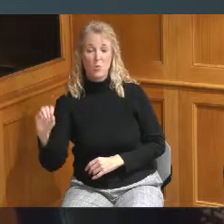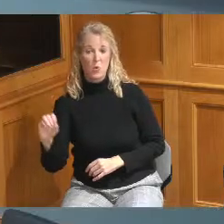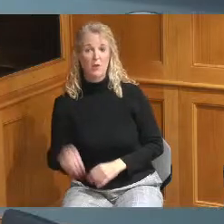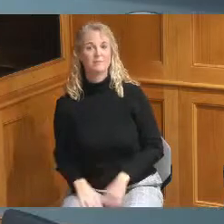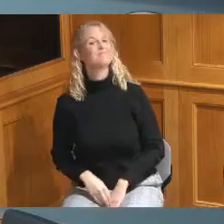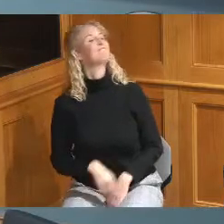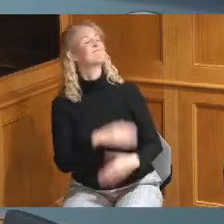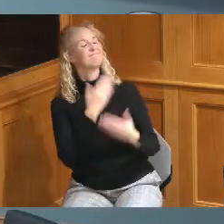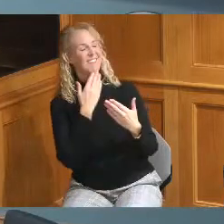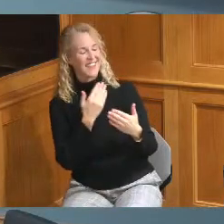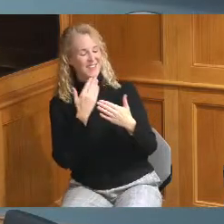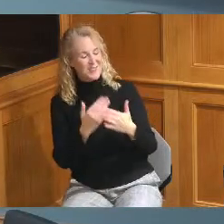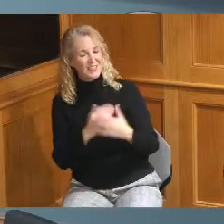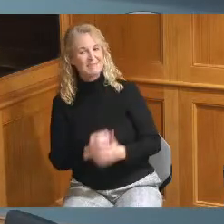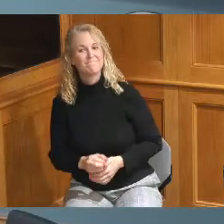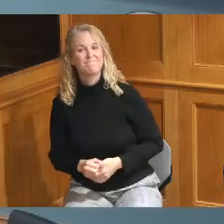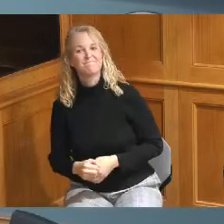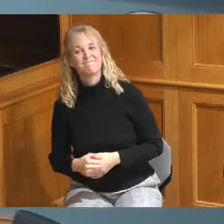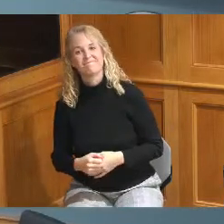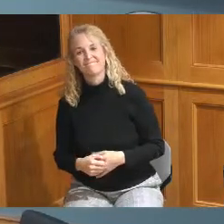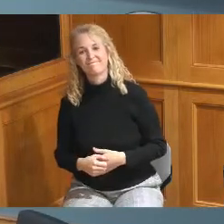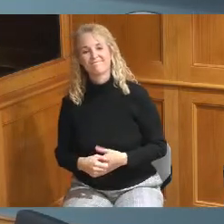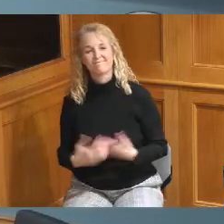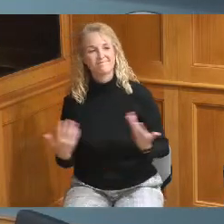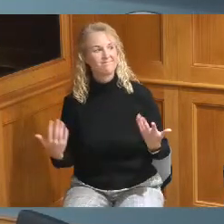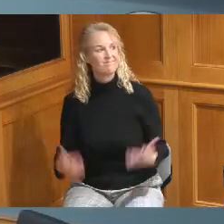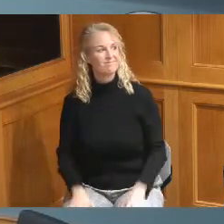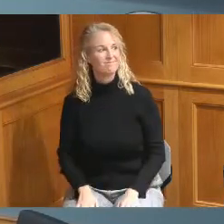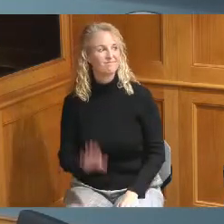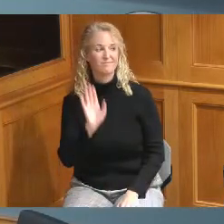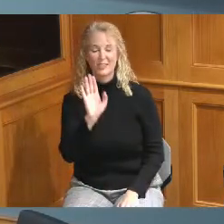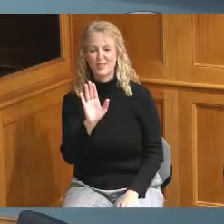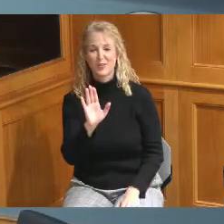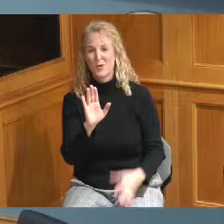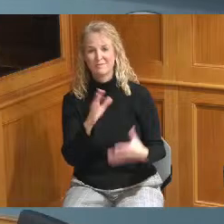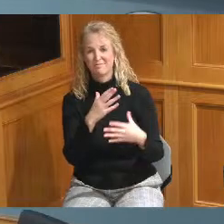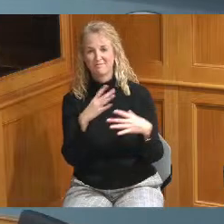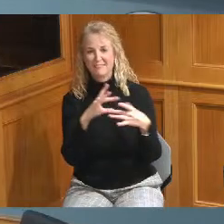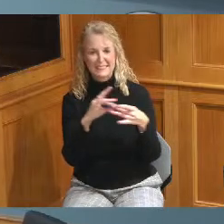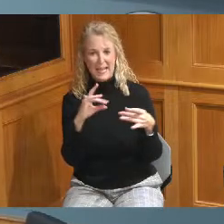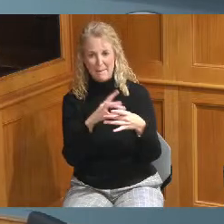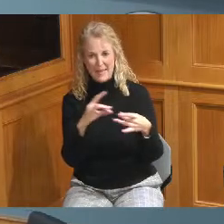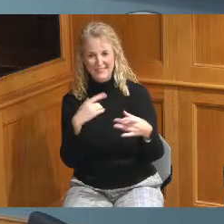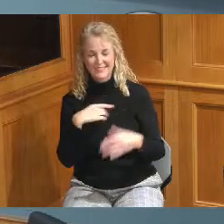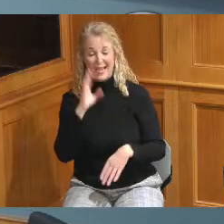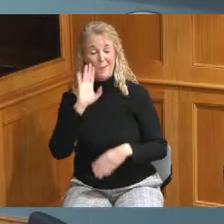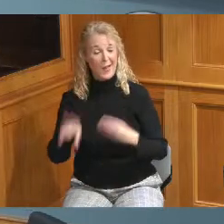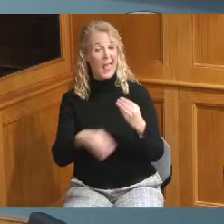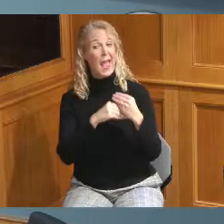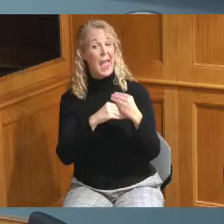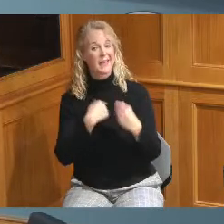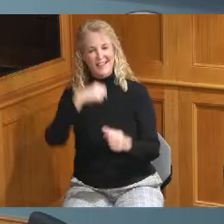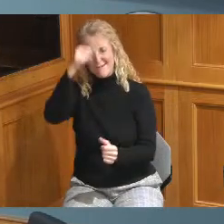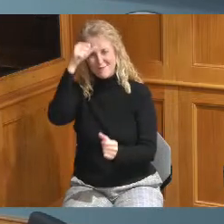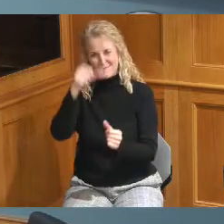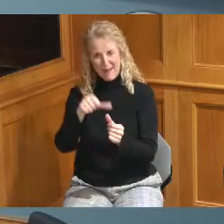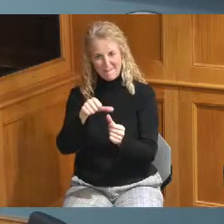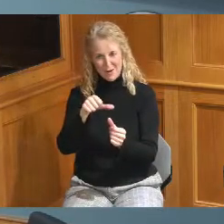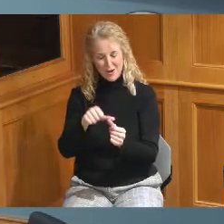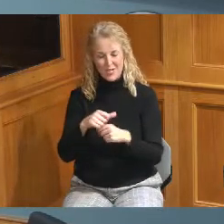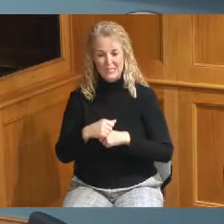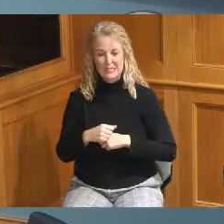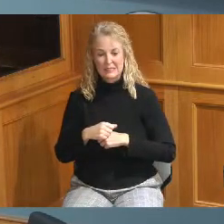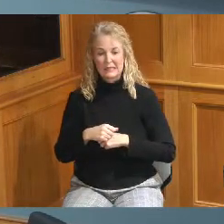Yeah, thank you, commissioners. You all really said it all, but I'm going to pile on here. I remember when